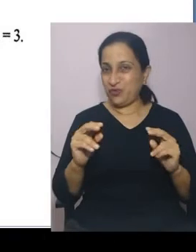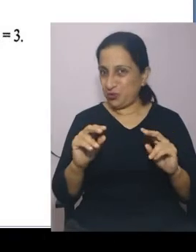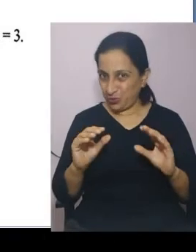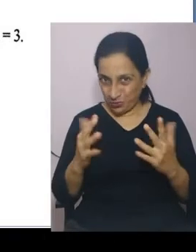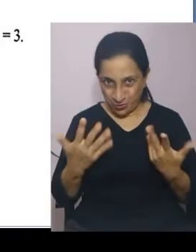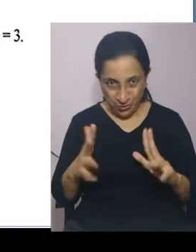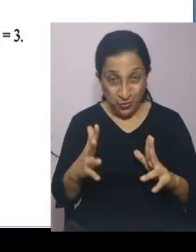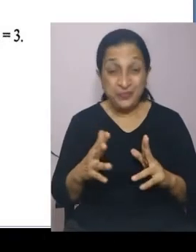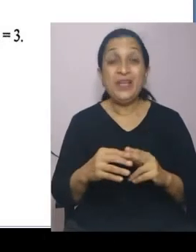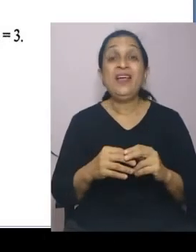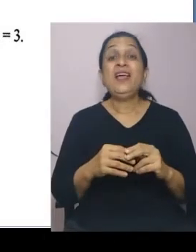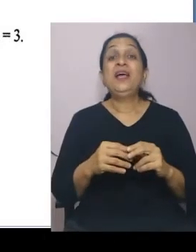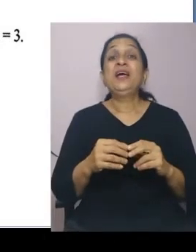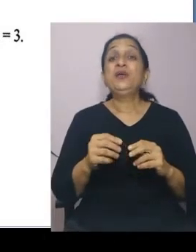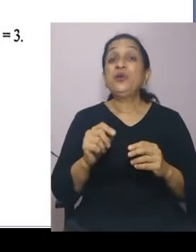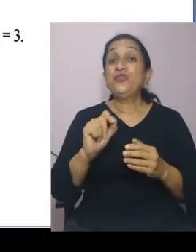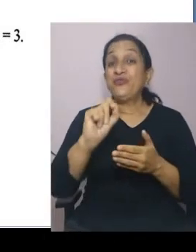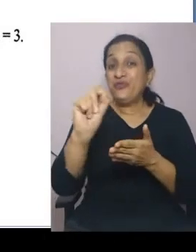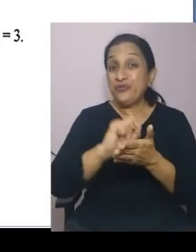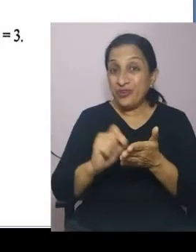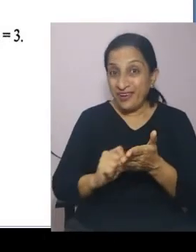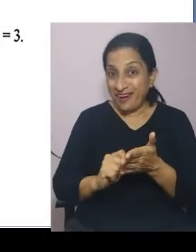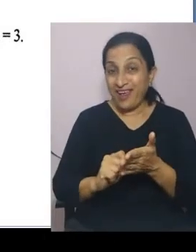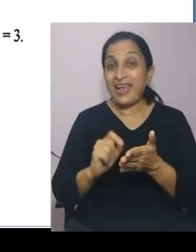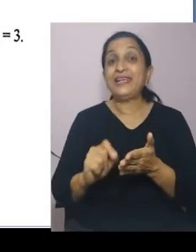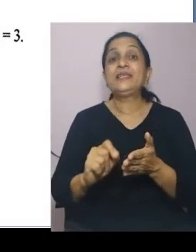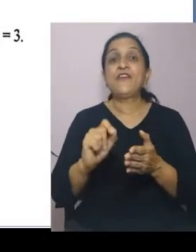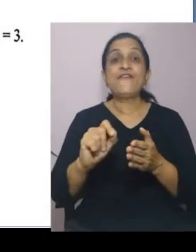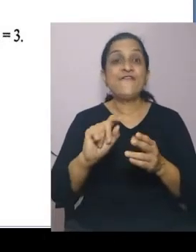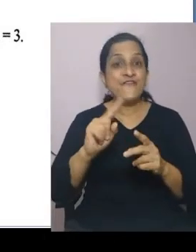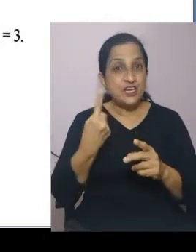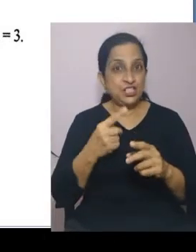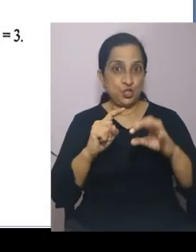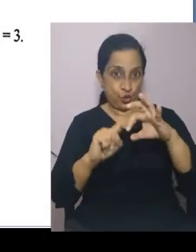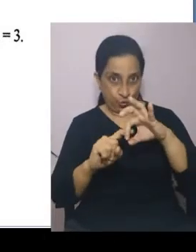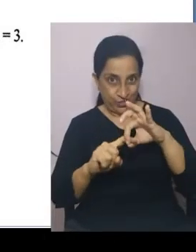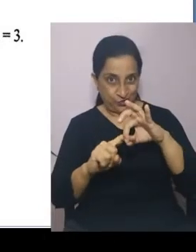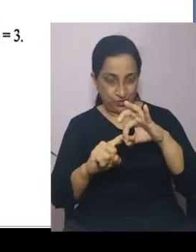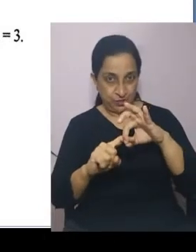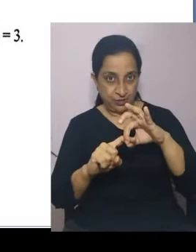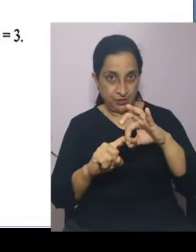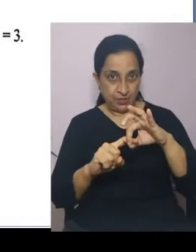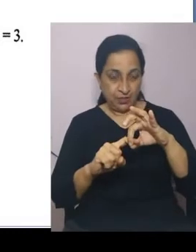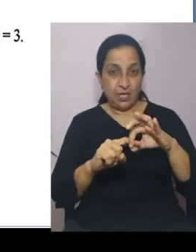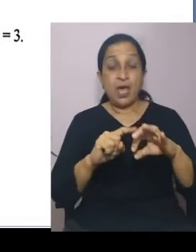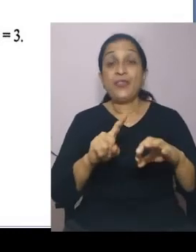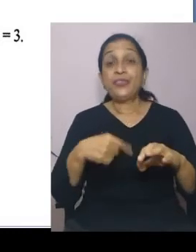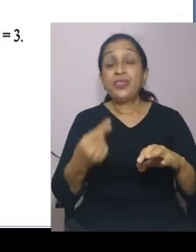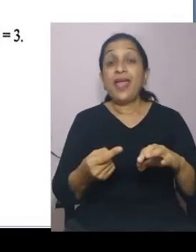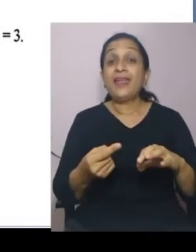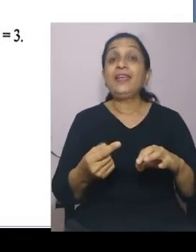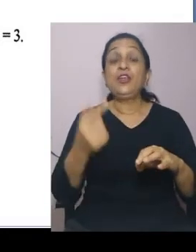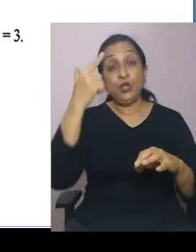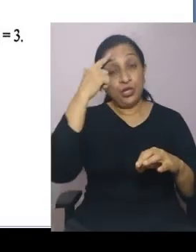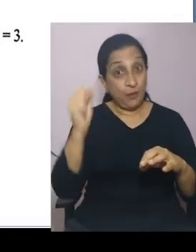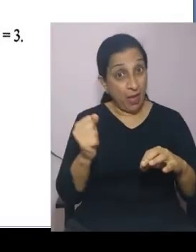least reproduce the problem as it is. Write down the problem first. If you remember any formula